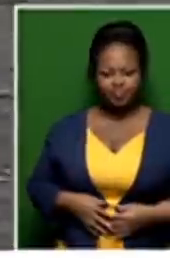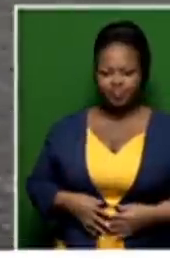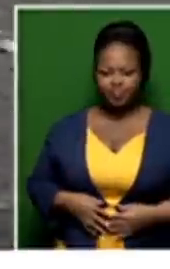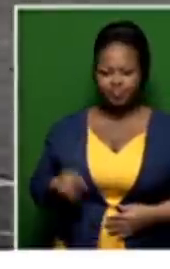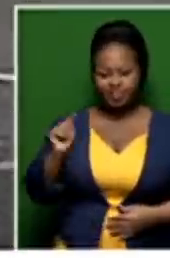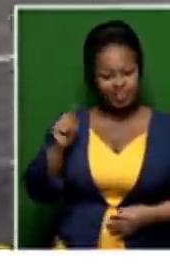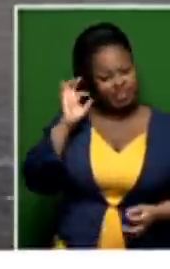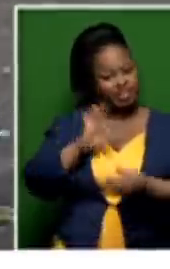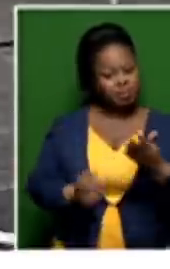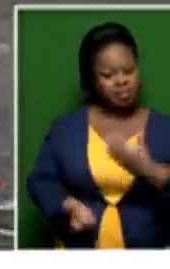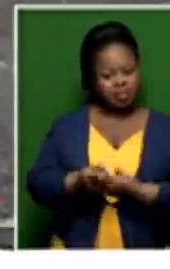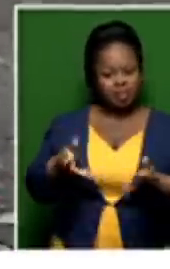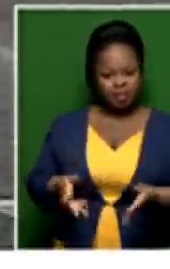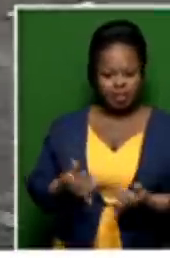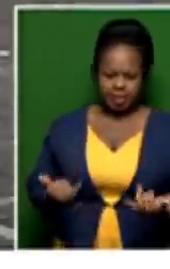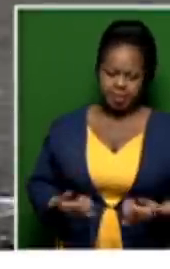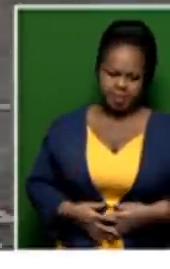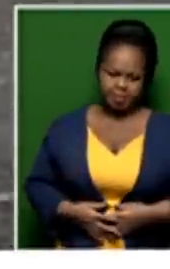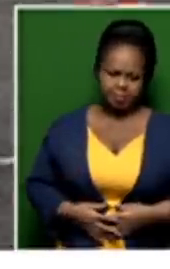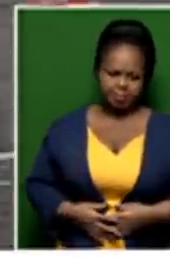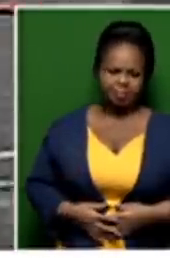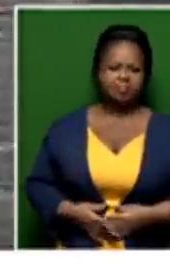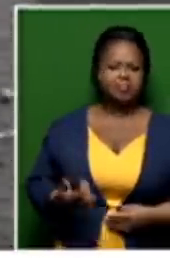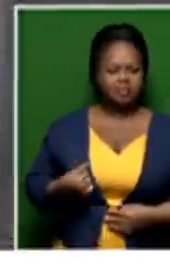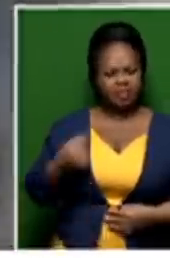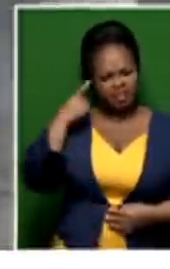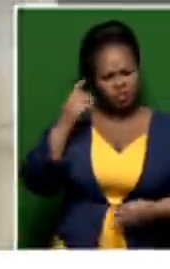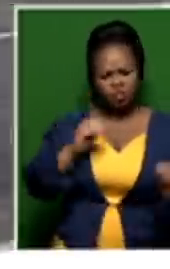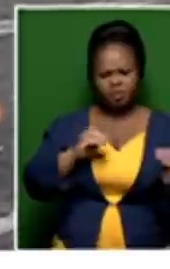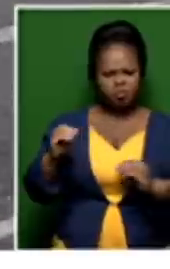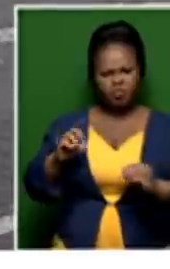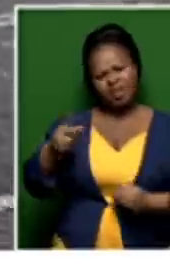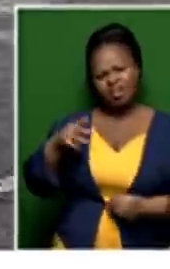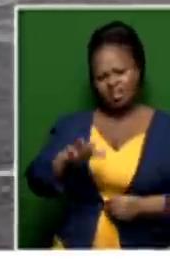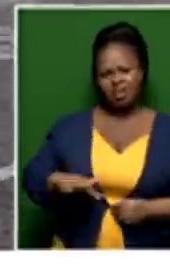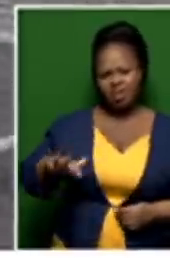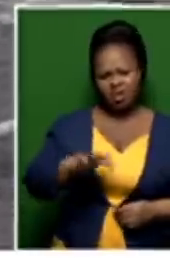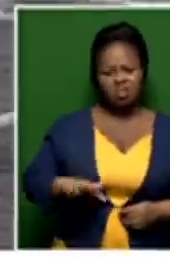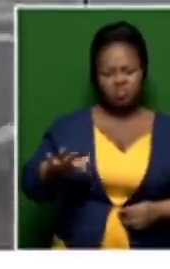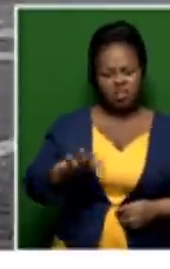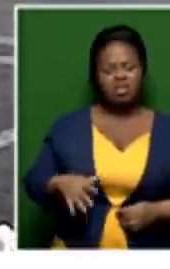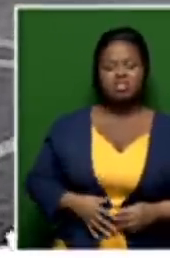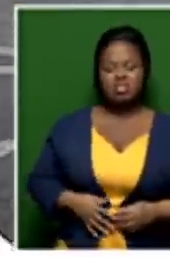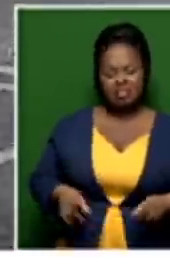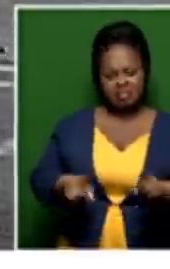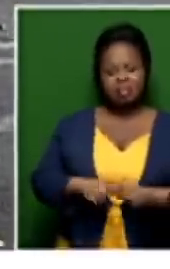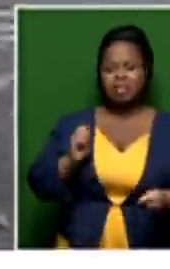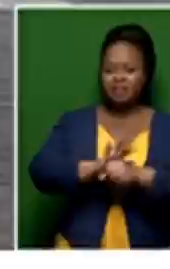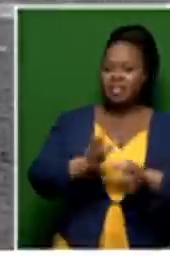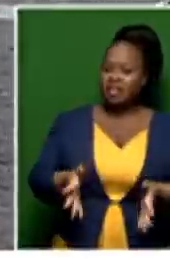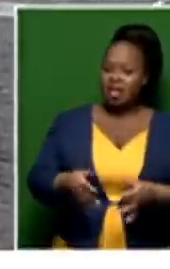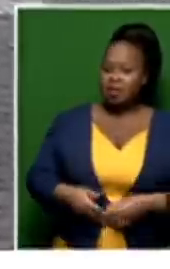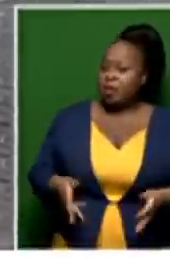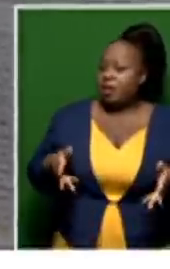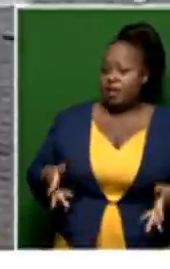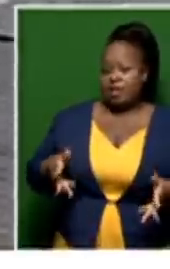exactly what's taking place here now. We're probably going to have to move to one of the other areas that has been affected. But from where